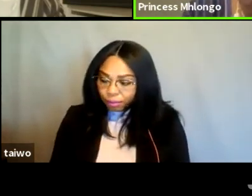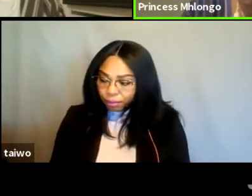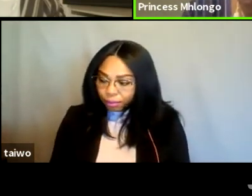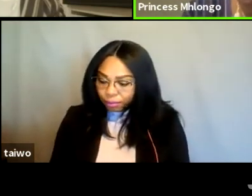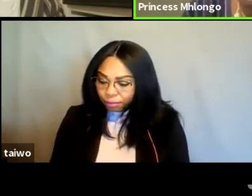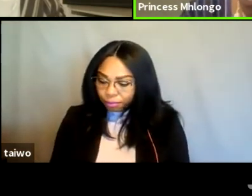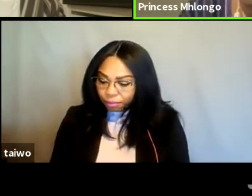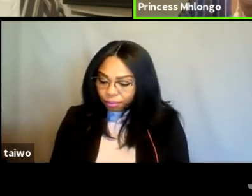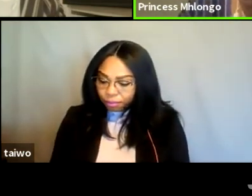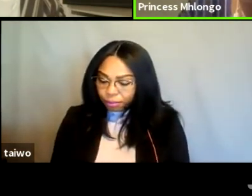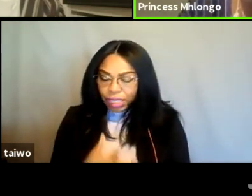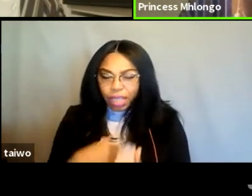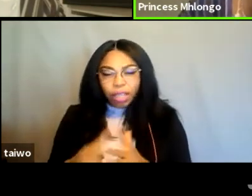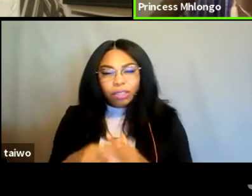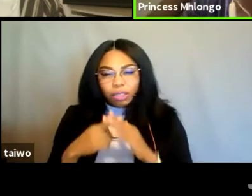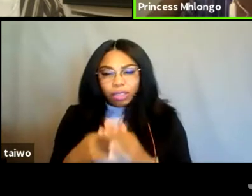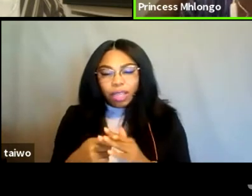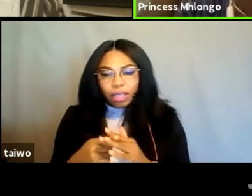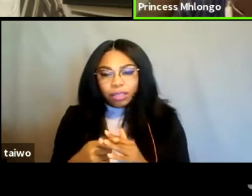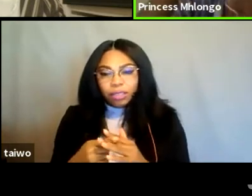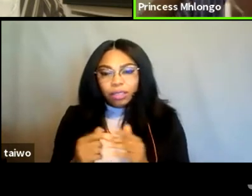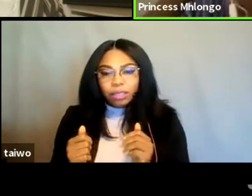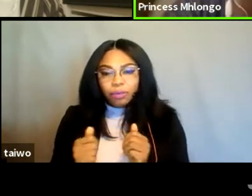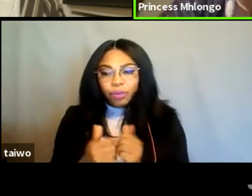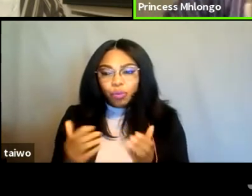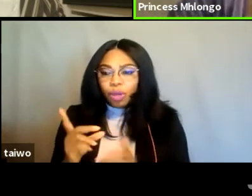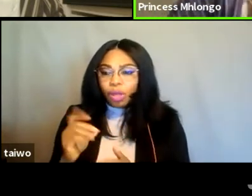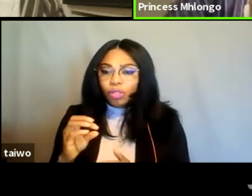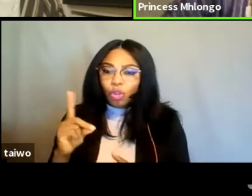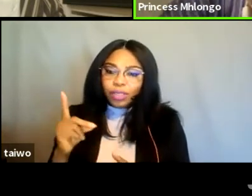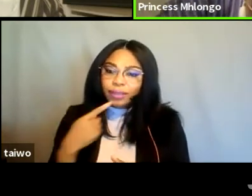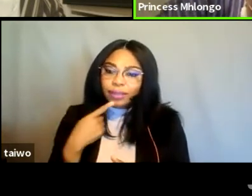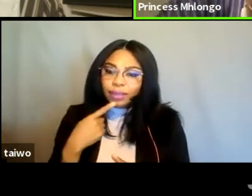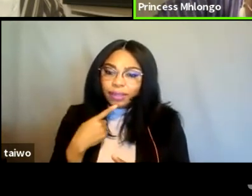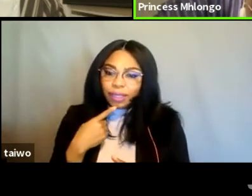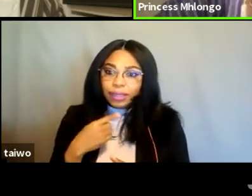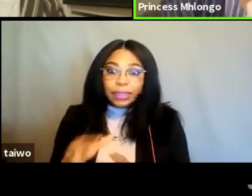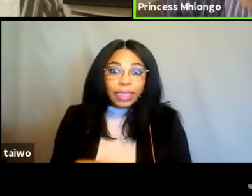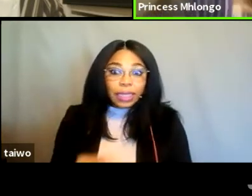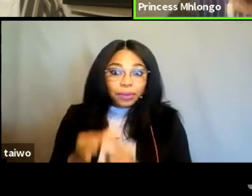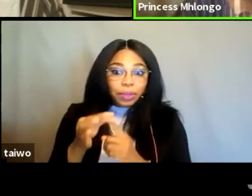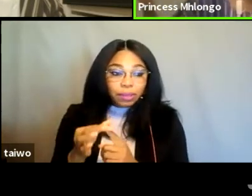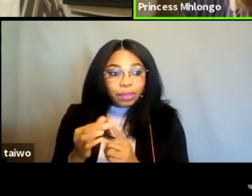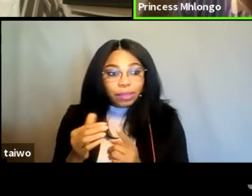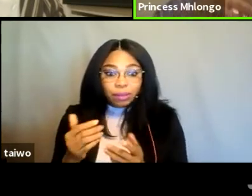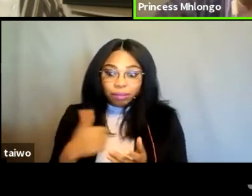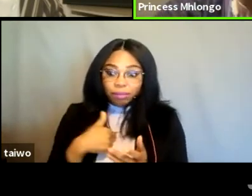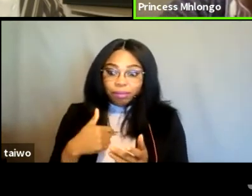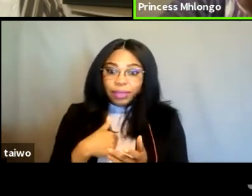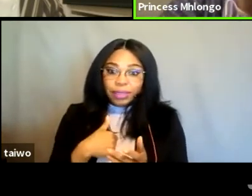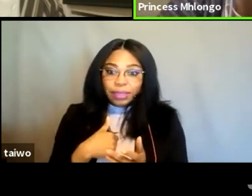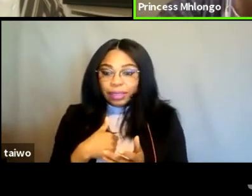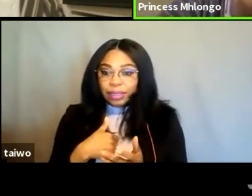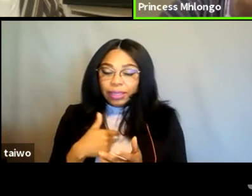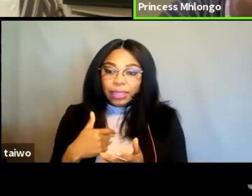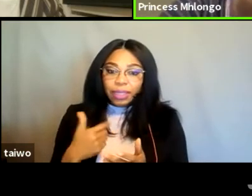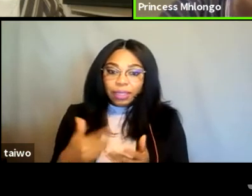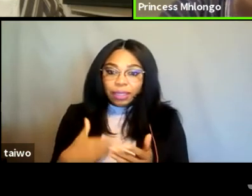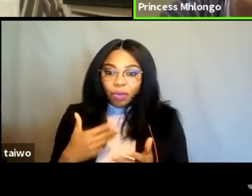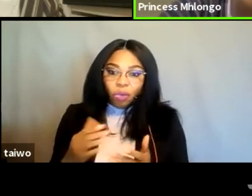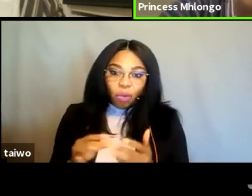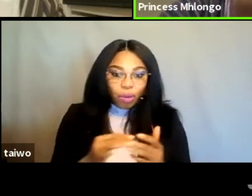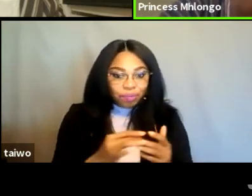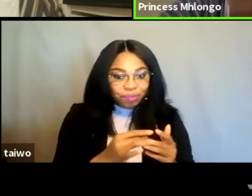I'll start with what Donna was speaking about, especially because, you know, I'm missioning into the